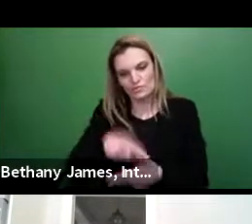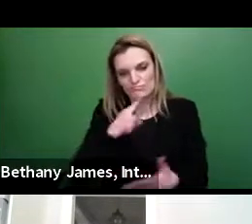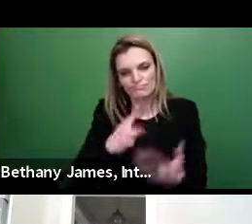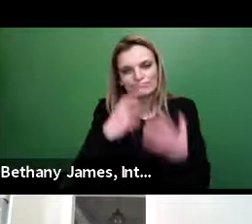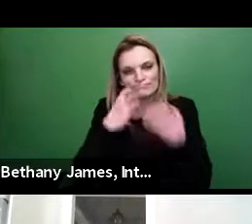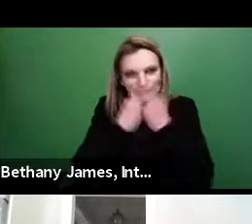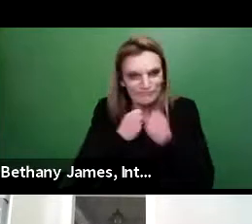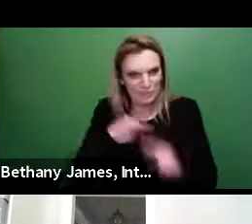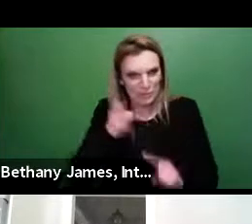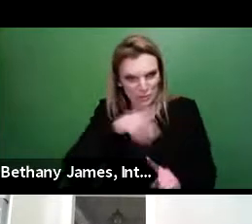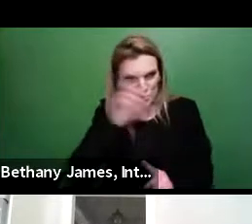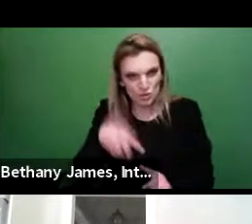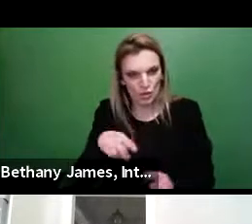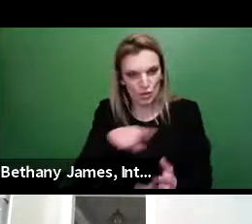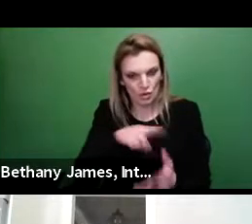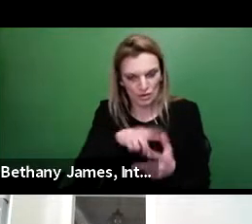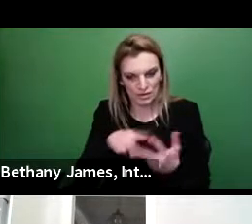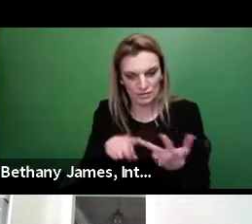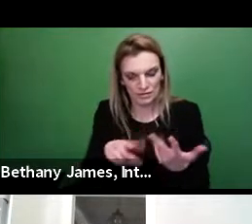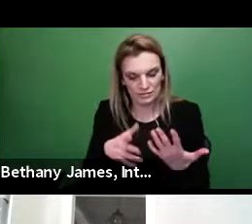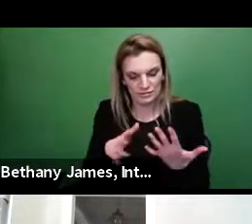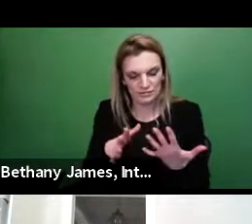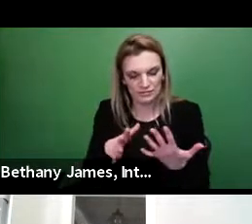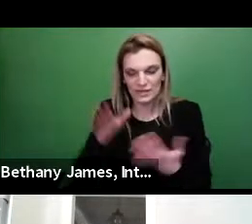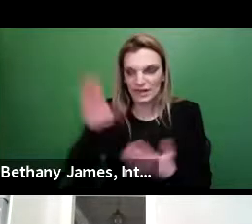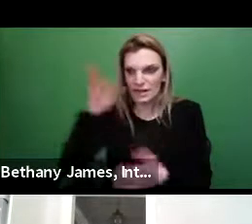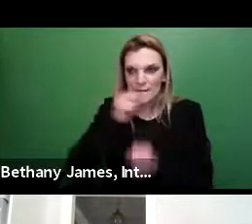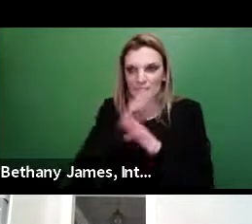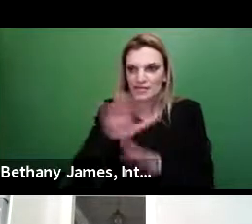And God bless their souls, and may they long be remembered.